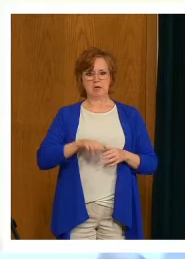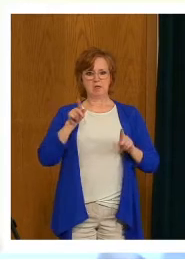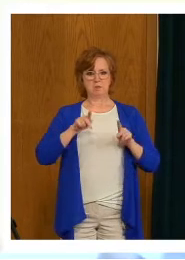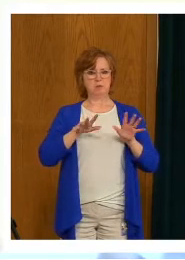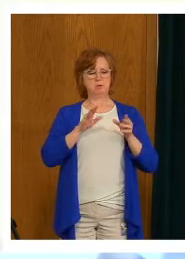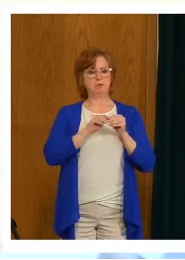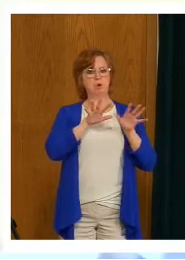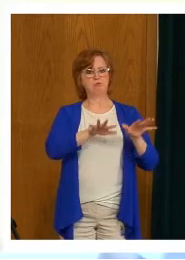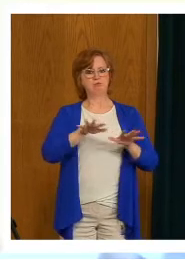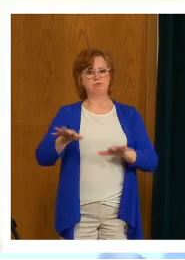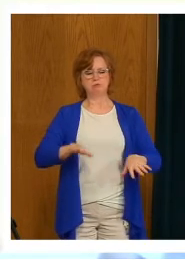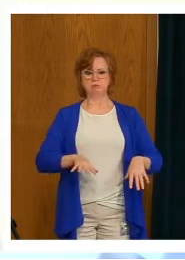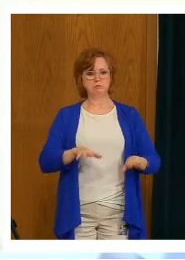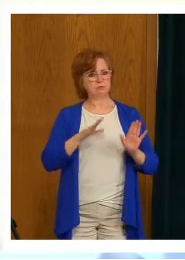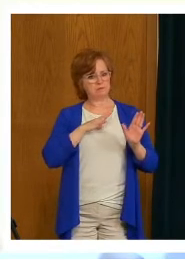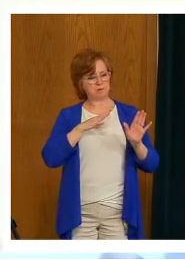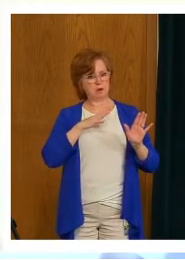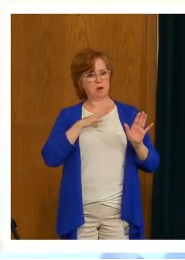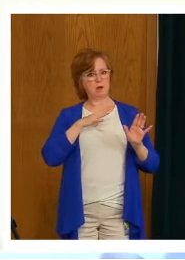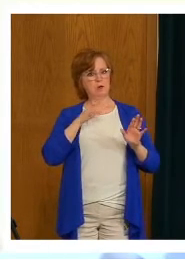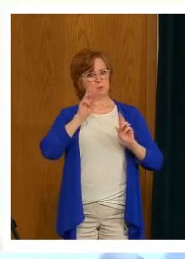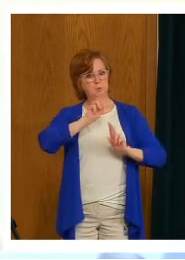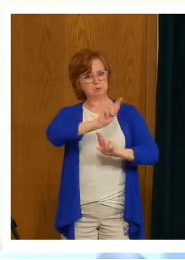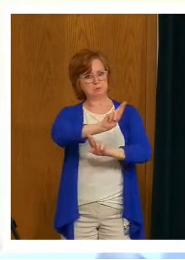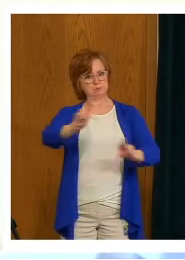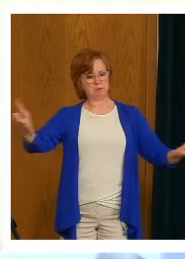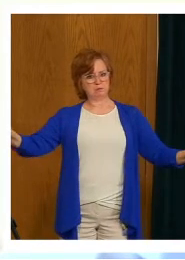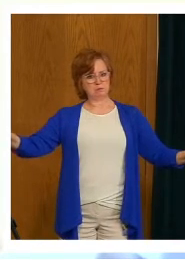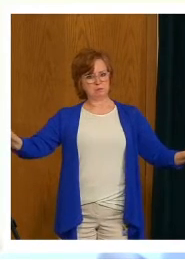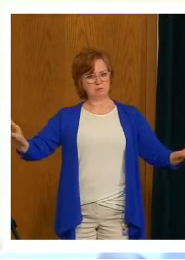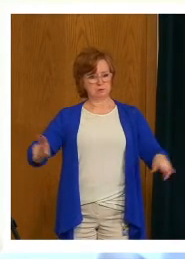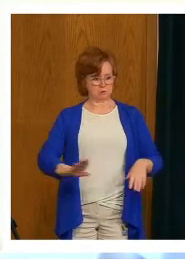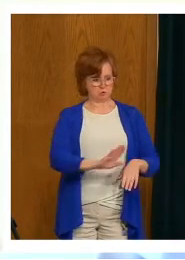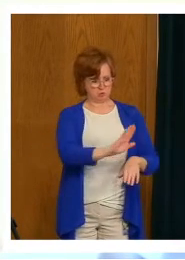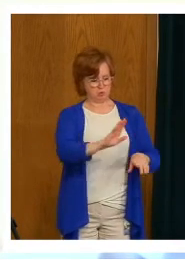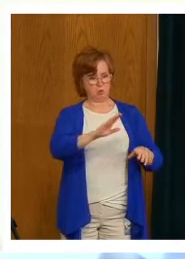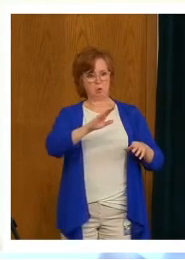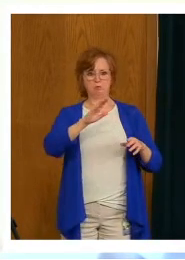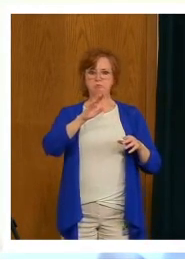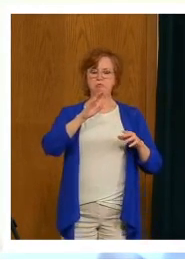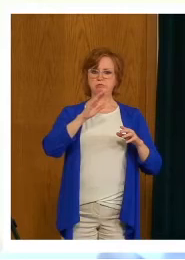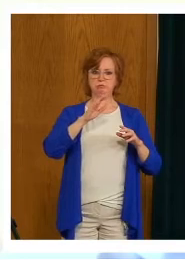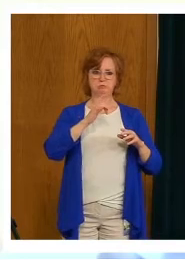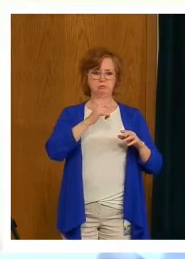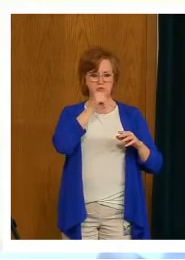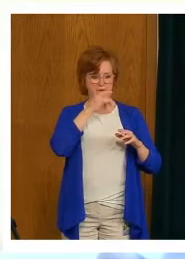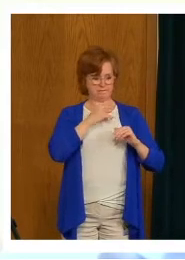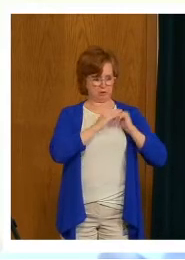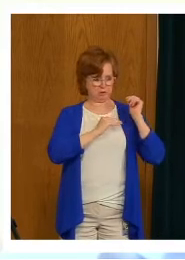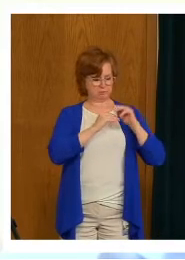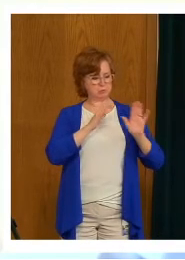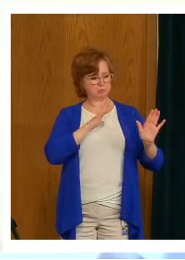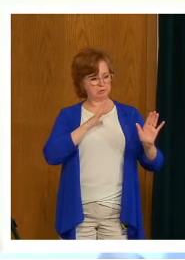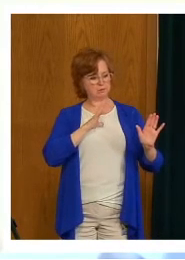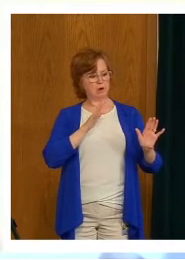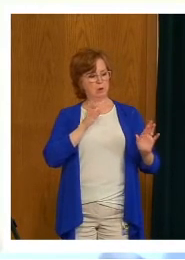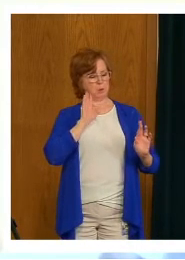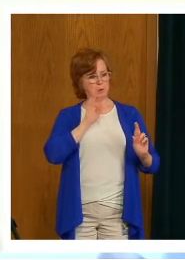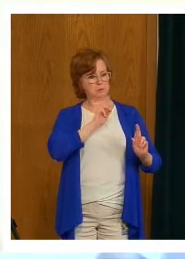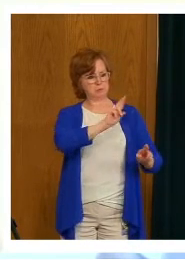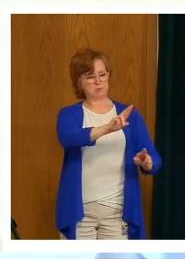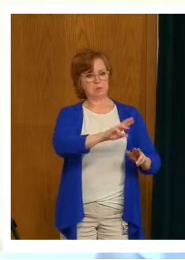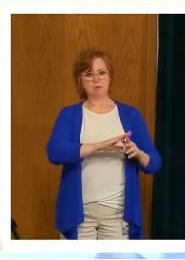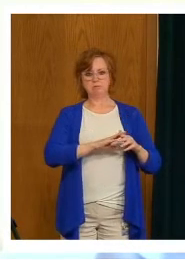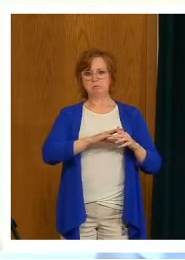and all of that is fine. I think individually we will have to find our own comfort level with, doing things which we weren't doing